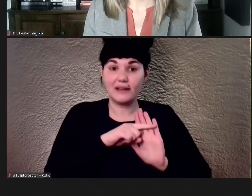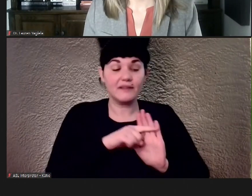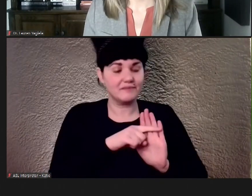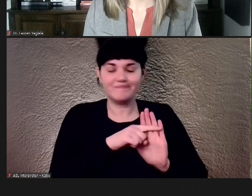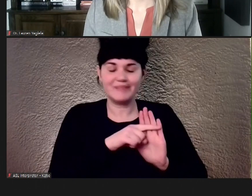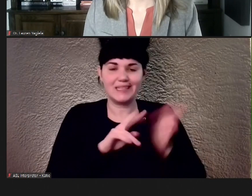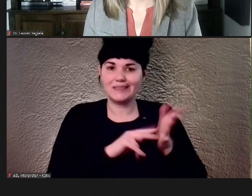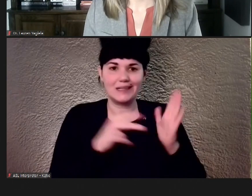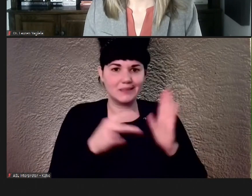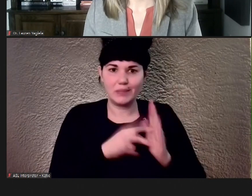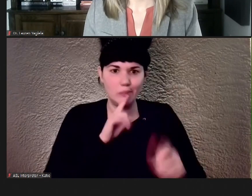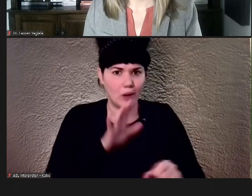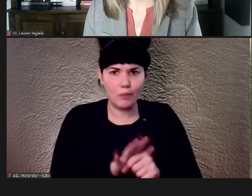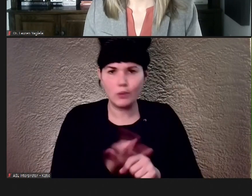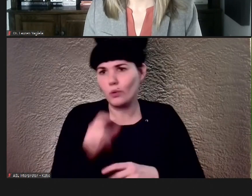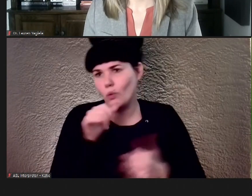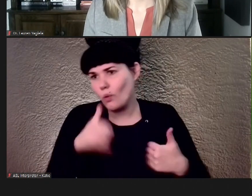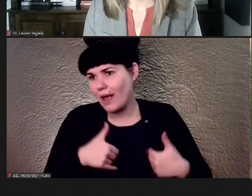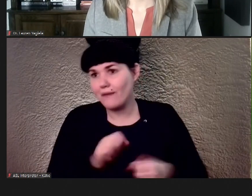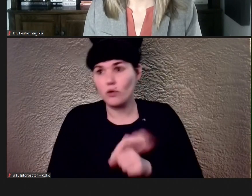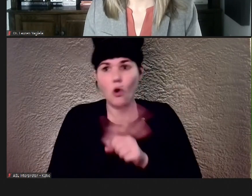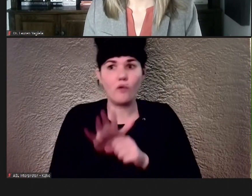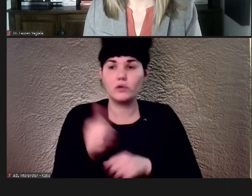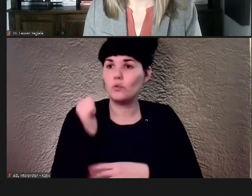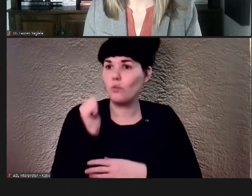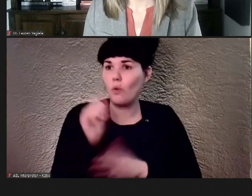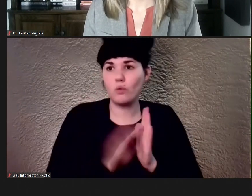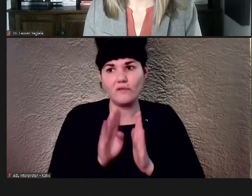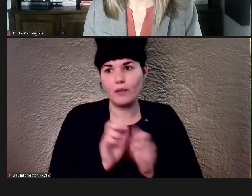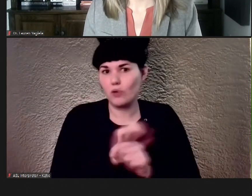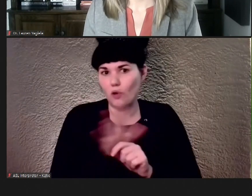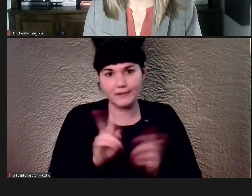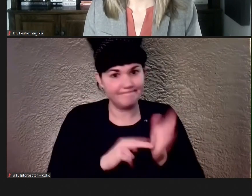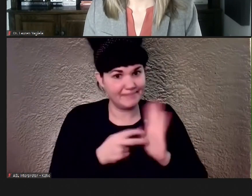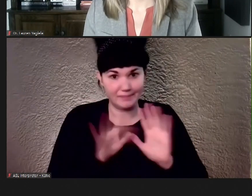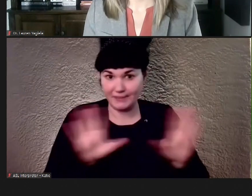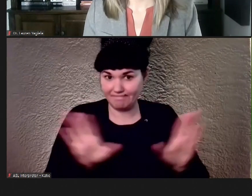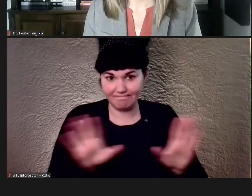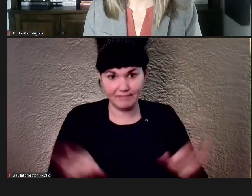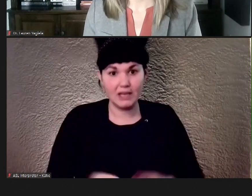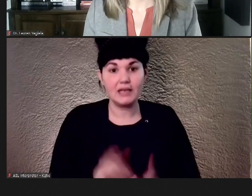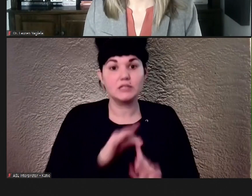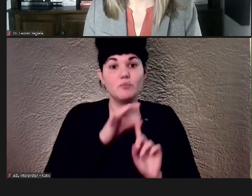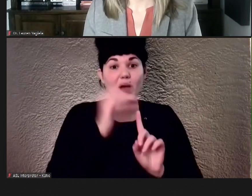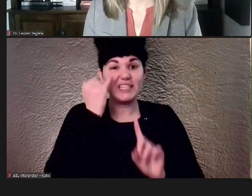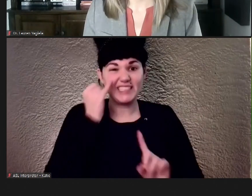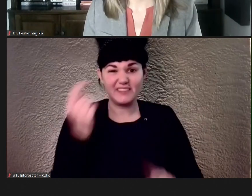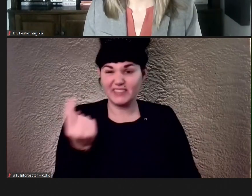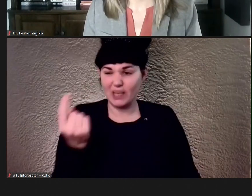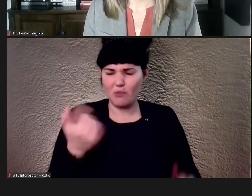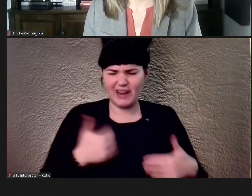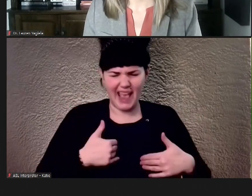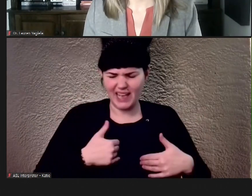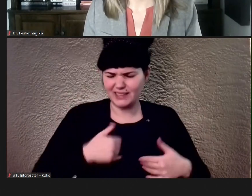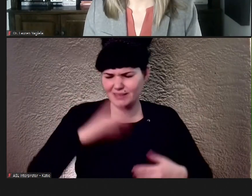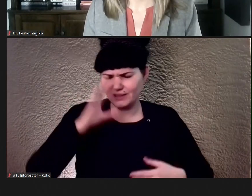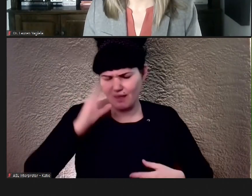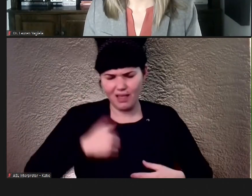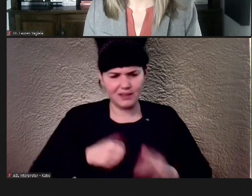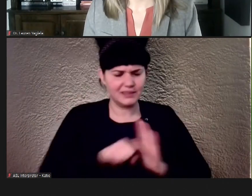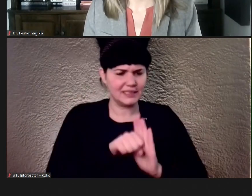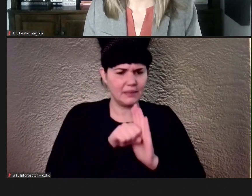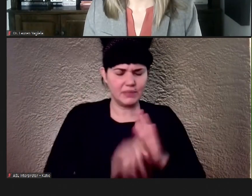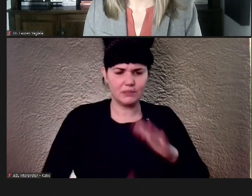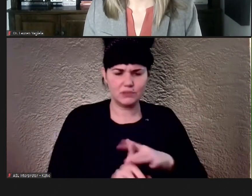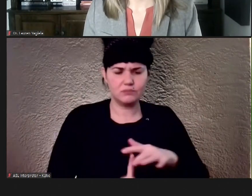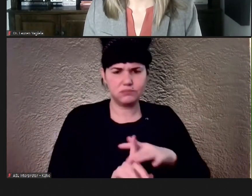and isn't going to develop COVID in the next few days. Especially if someone is symptomatic but testing negative, we'd always urge erring on the side